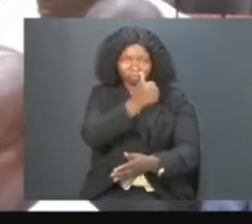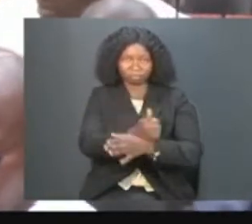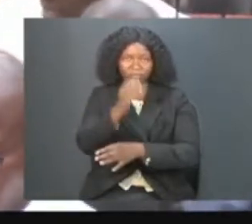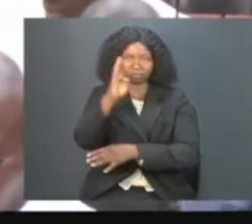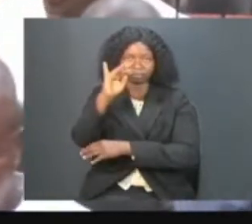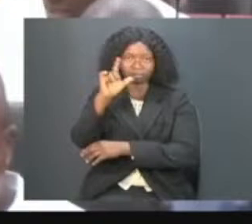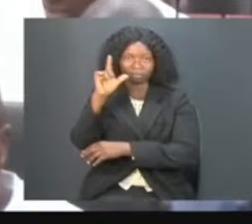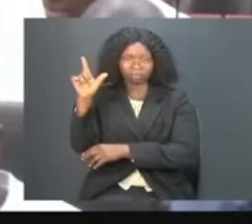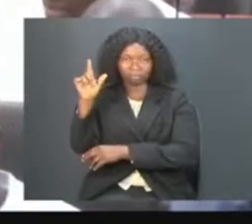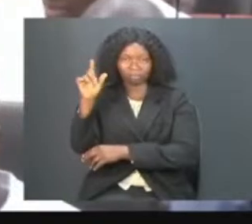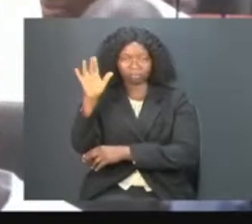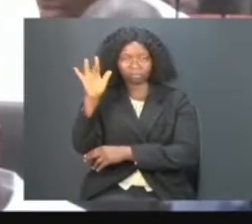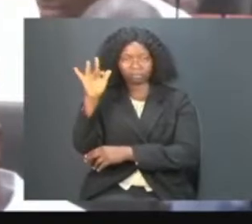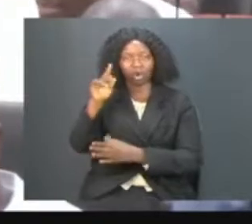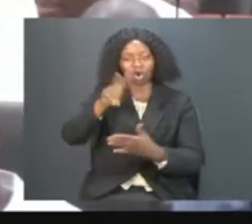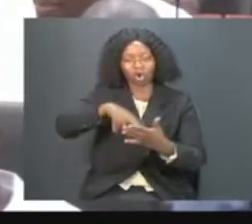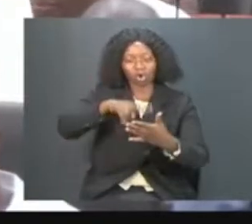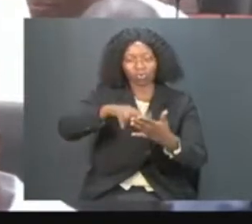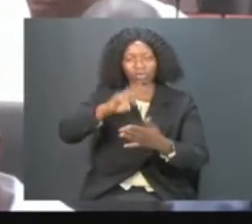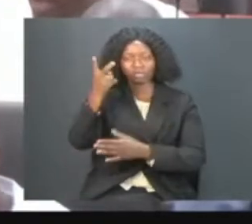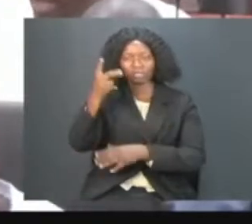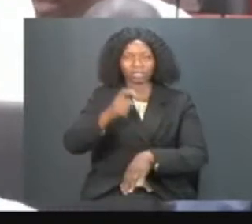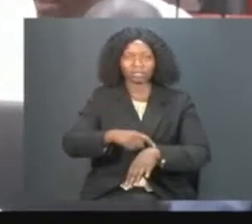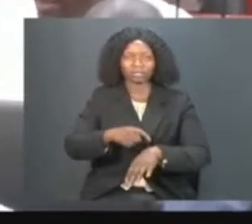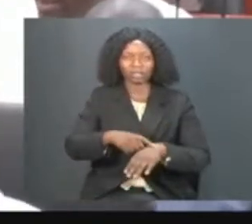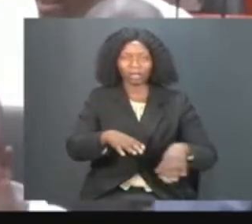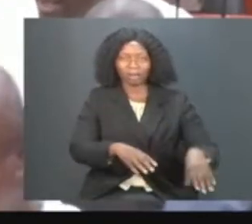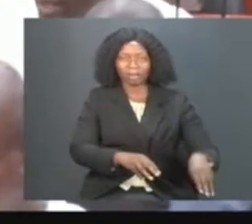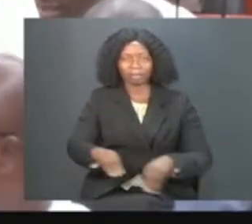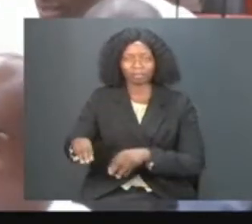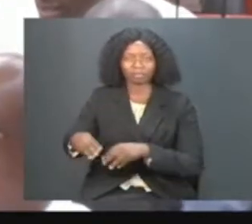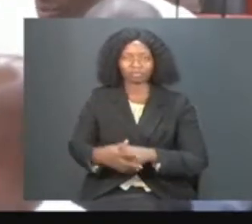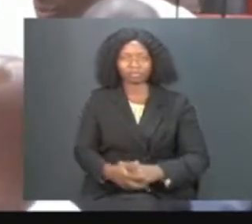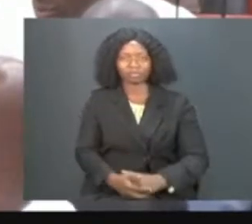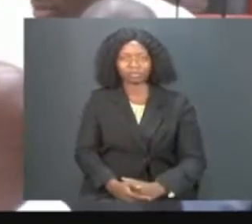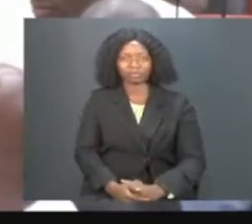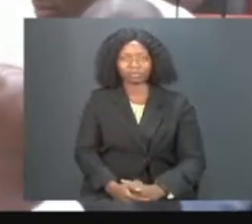now read a second time. I so move.